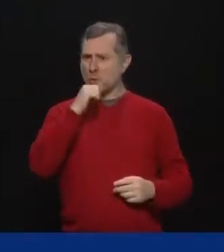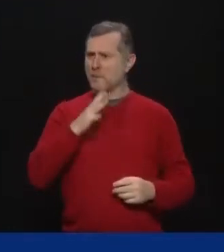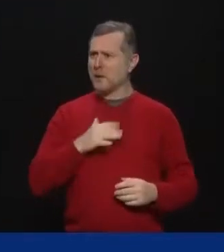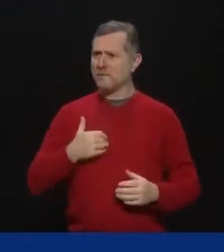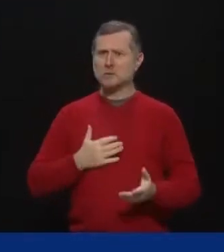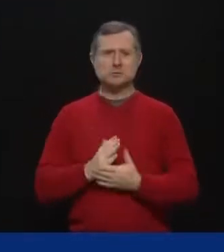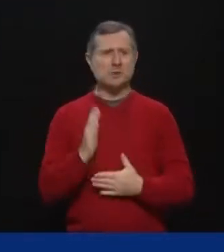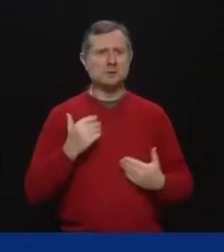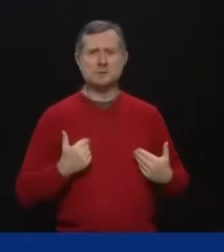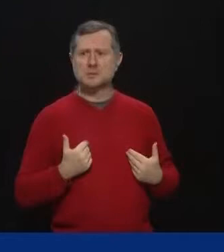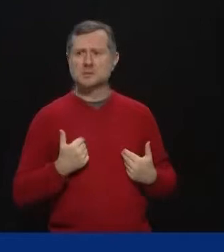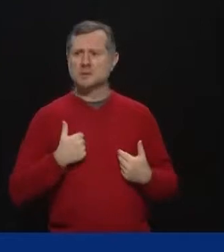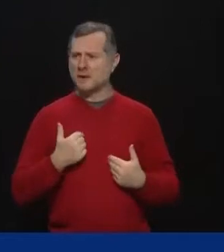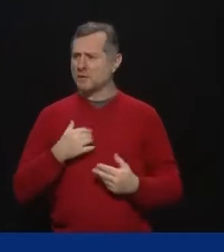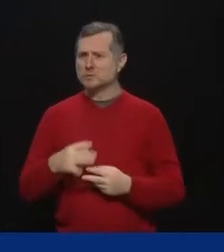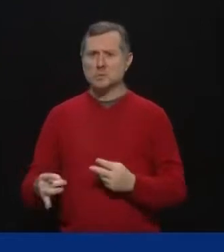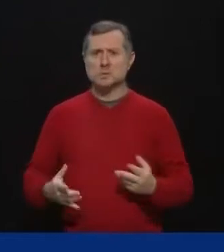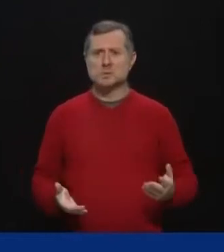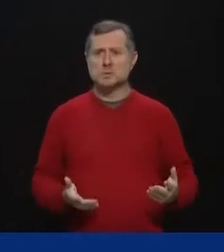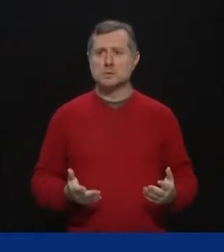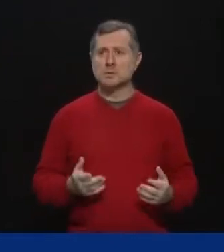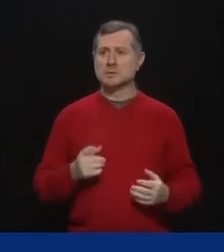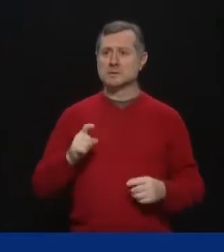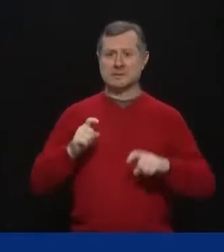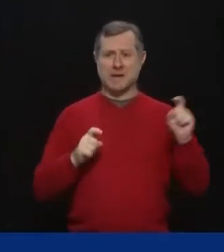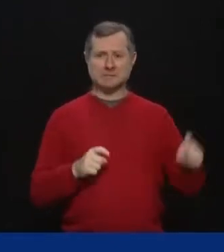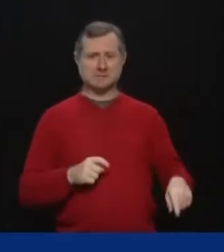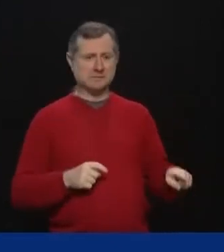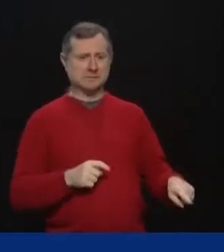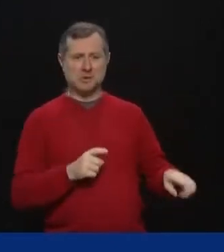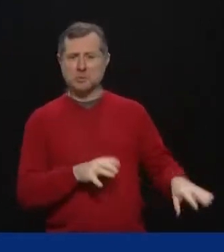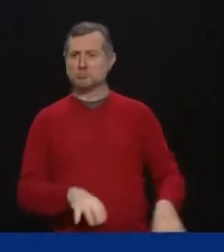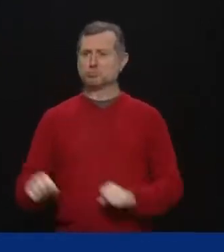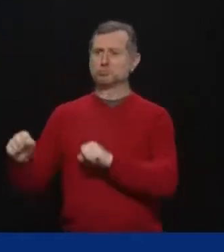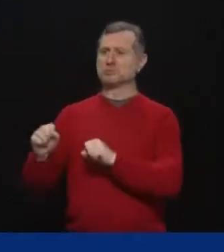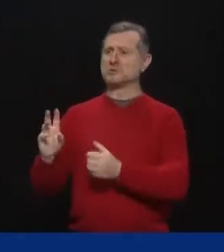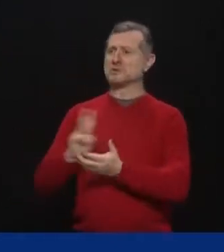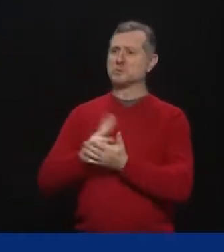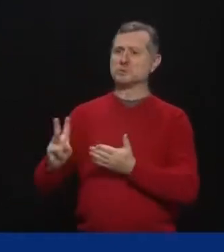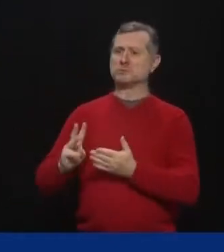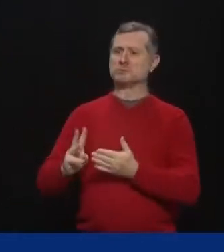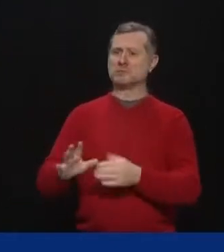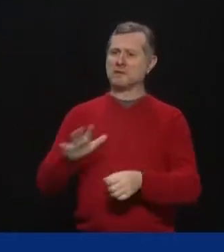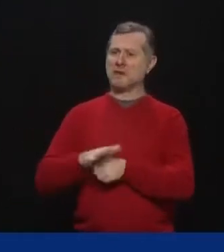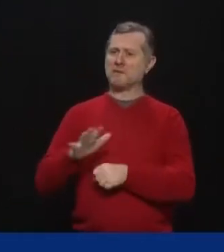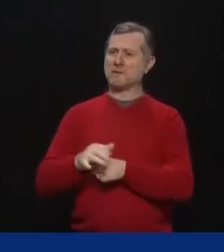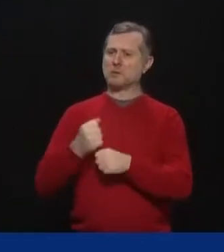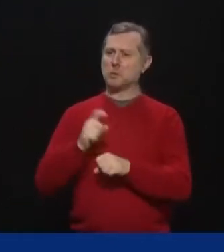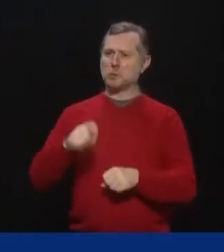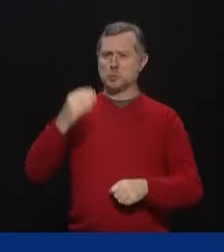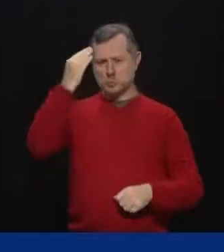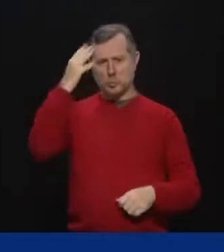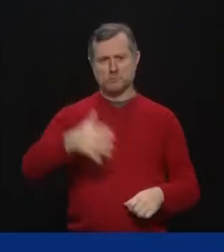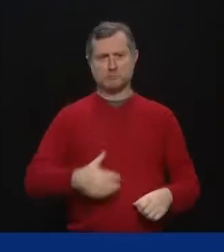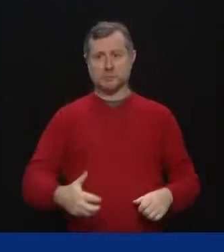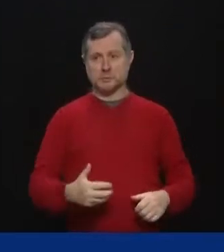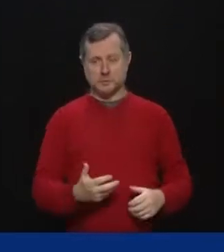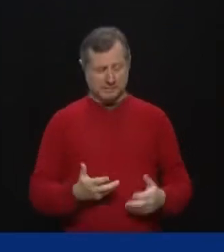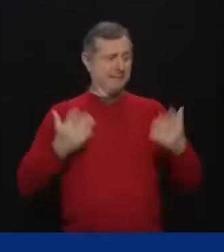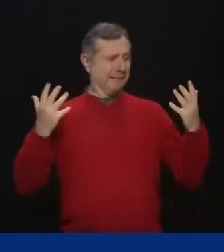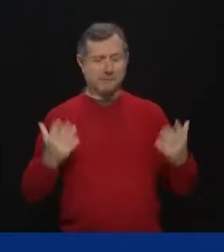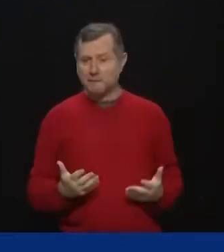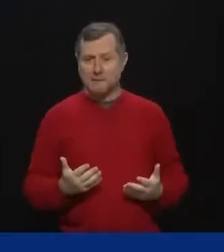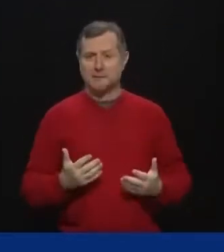And something we took for granted by Texas, who thinks 6 weeks is the magic date that you should have been aware. You should know this. And that